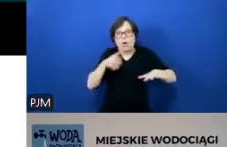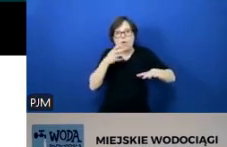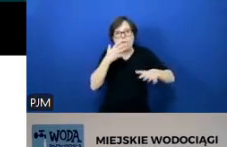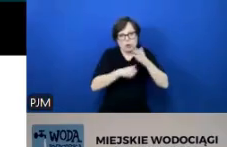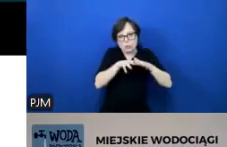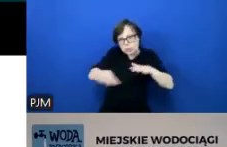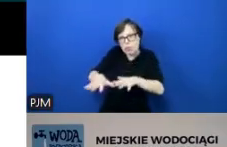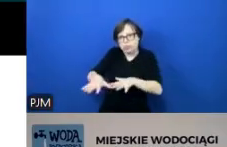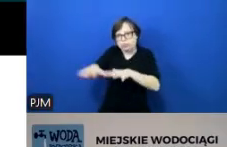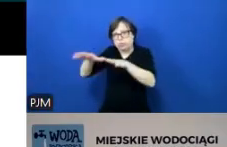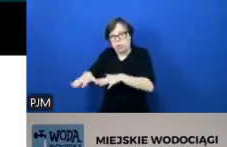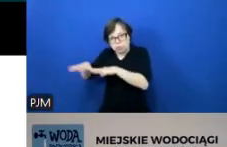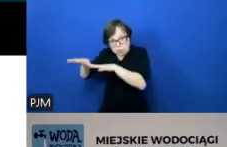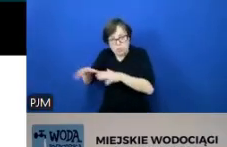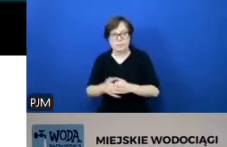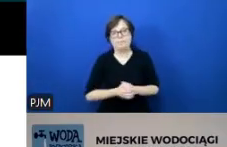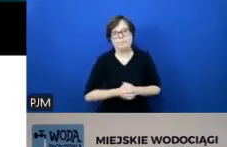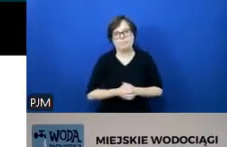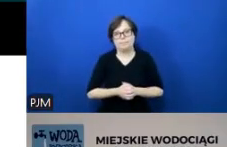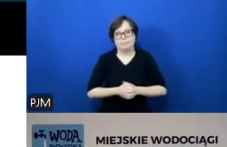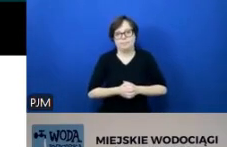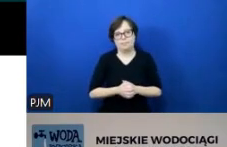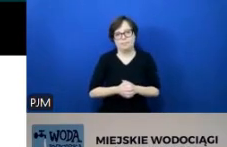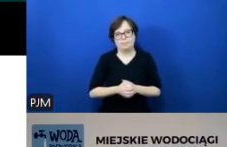when there is too much, but also providing